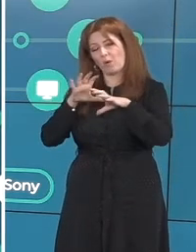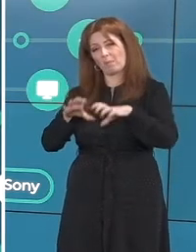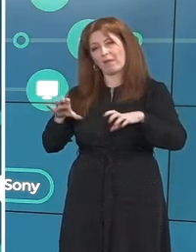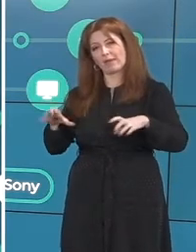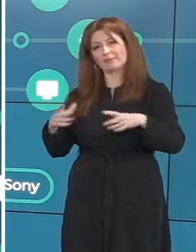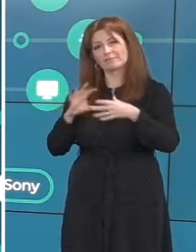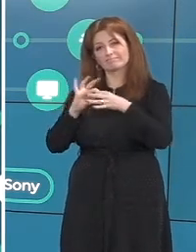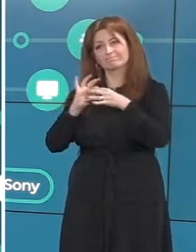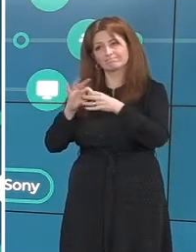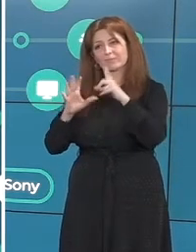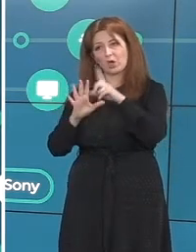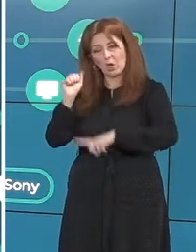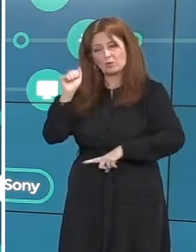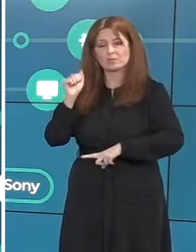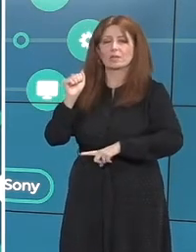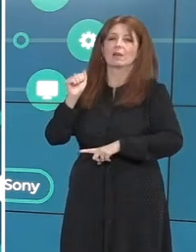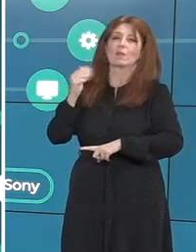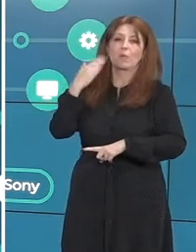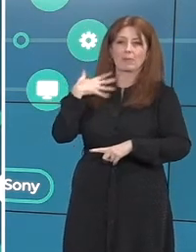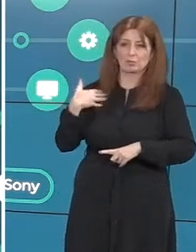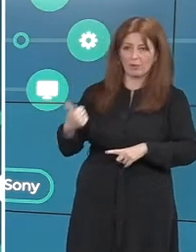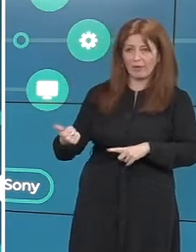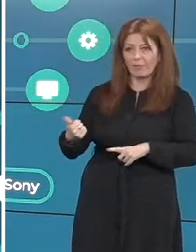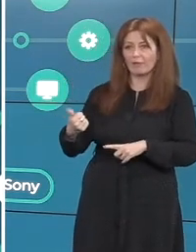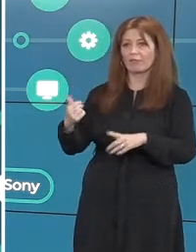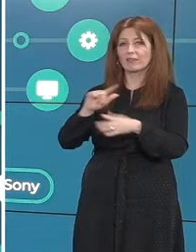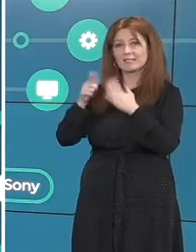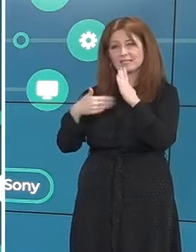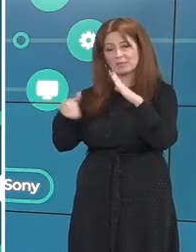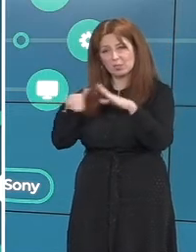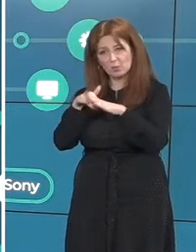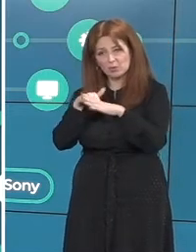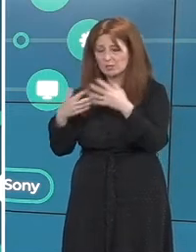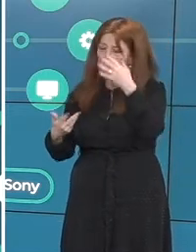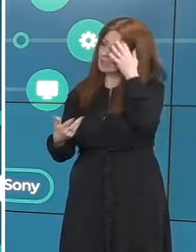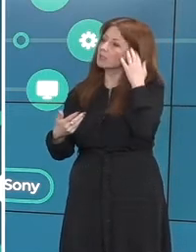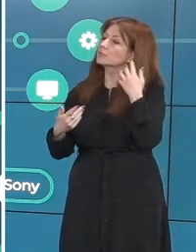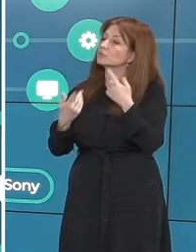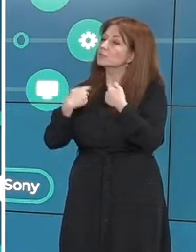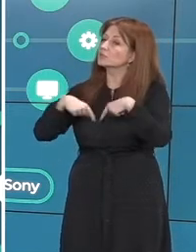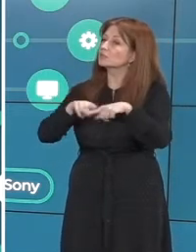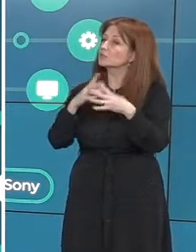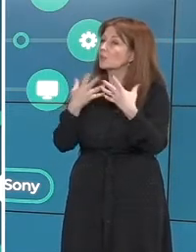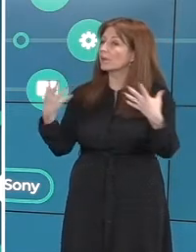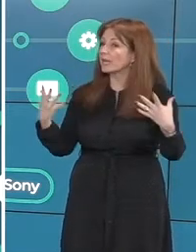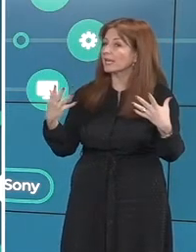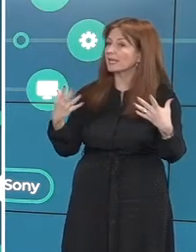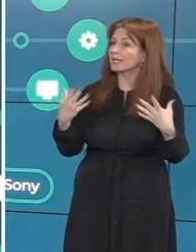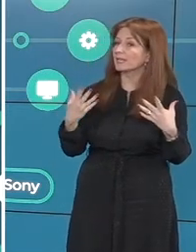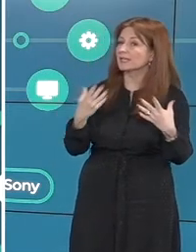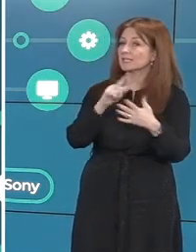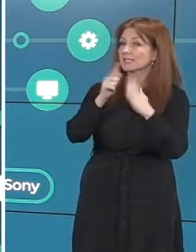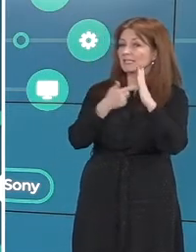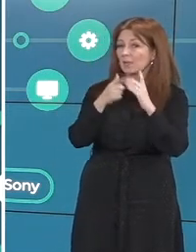around disability inclusion and mental health, so that many of your existing colleagues who have disability and mental health conditions, again,